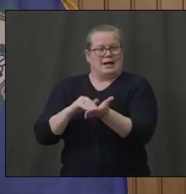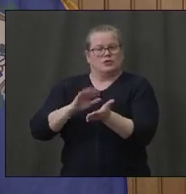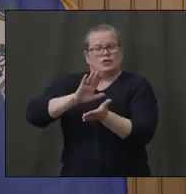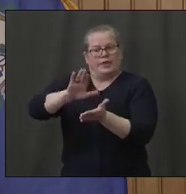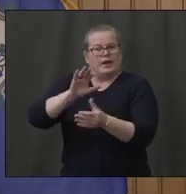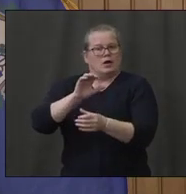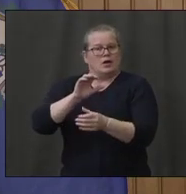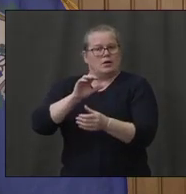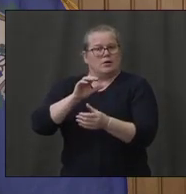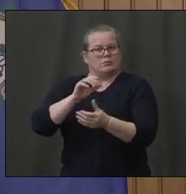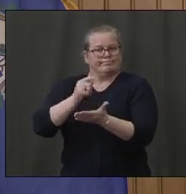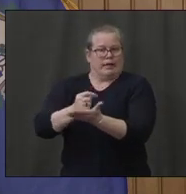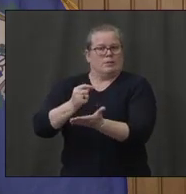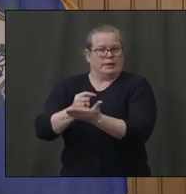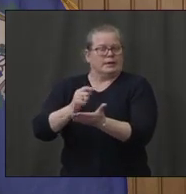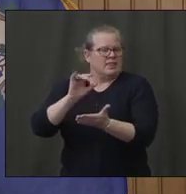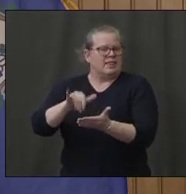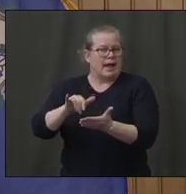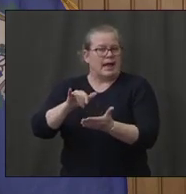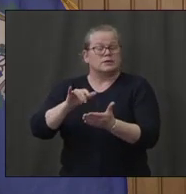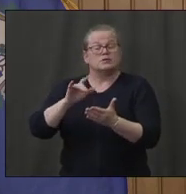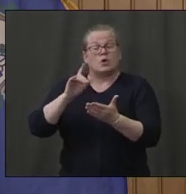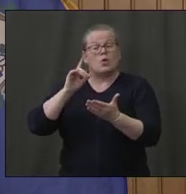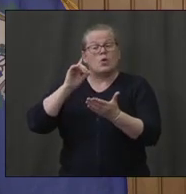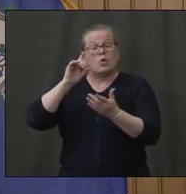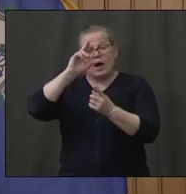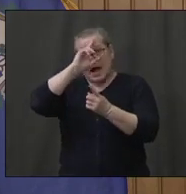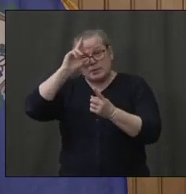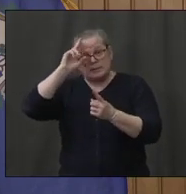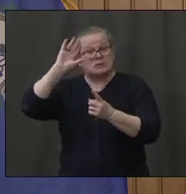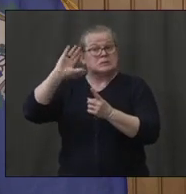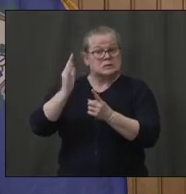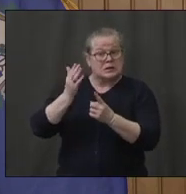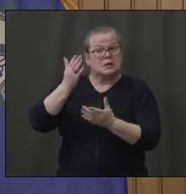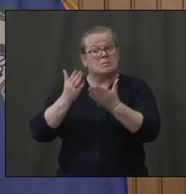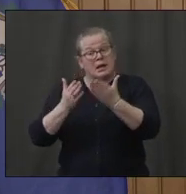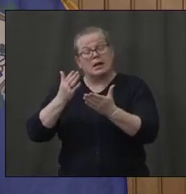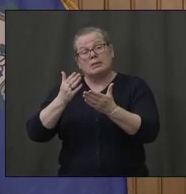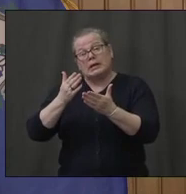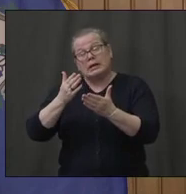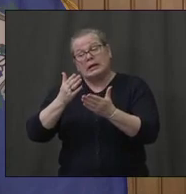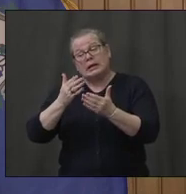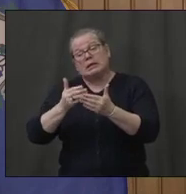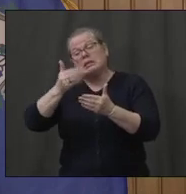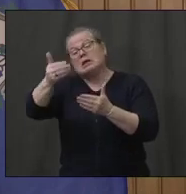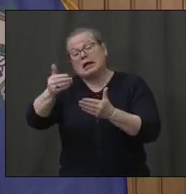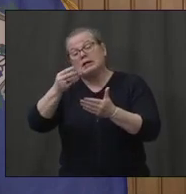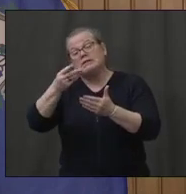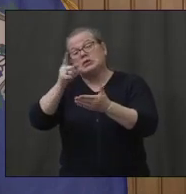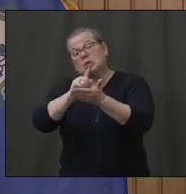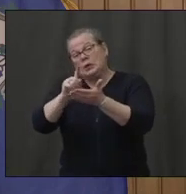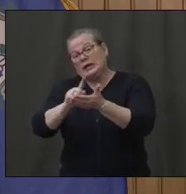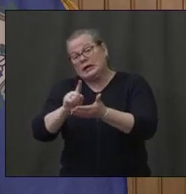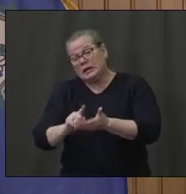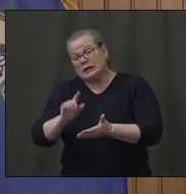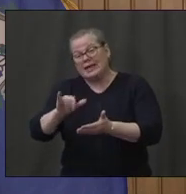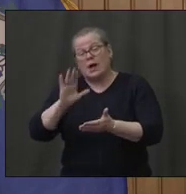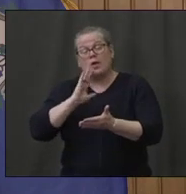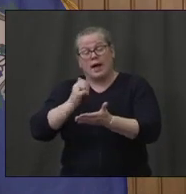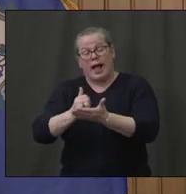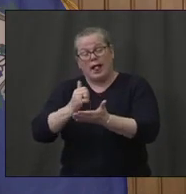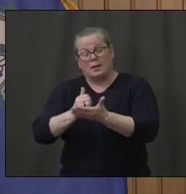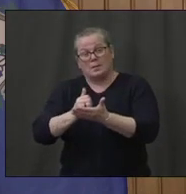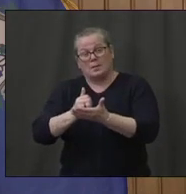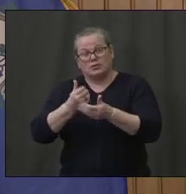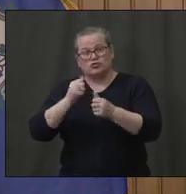a lot of our hospitals give me some hope that we may have something in the next few weeks or that would make a difference, at least in